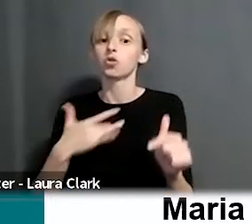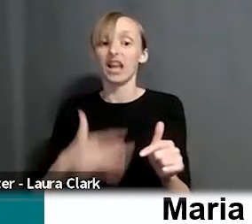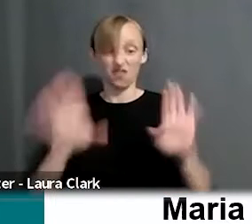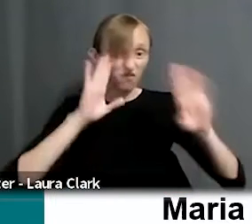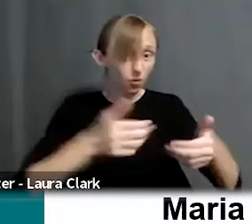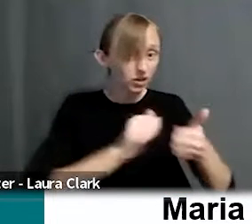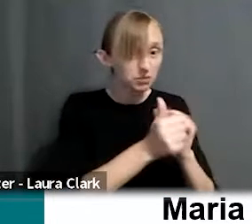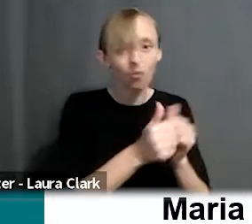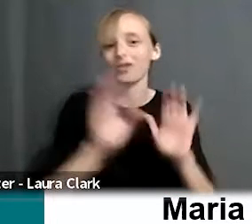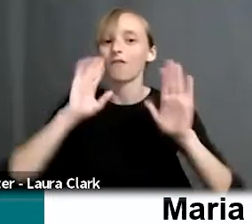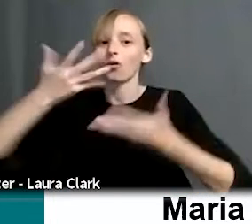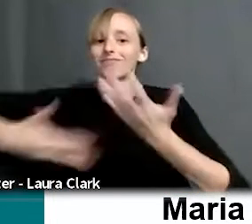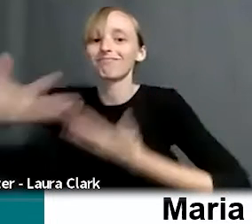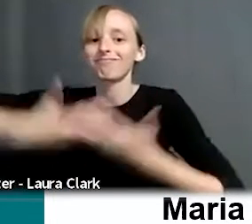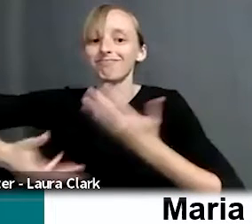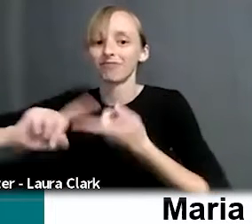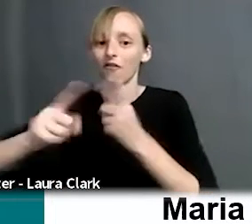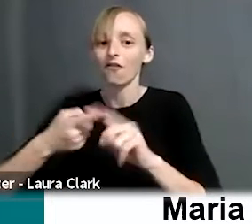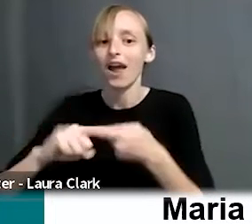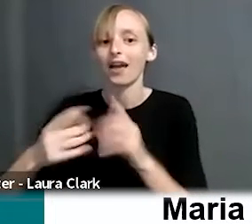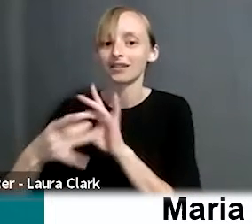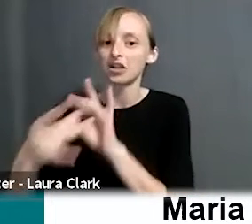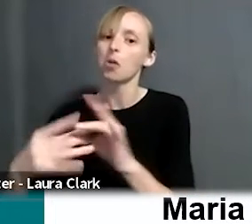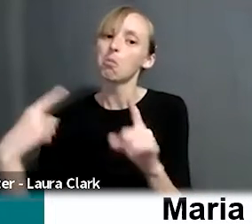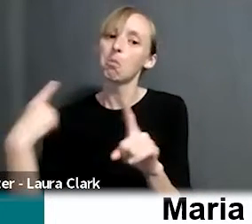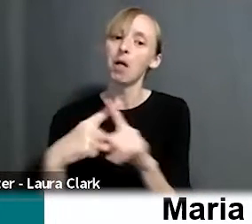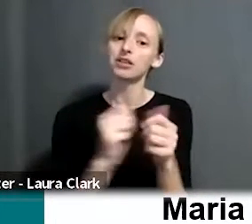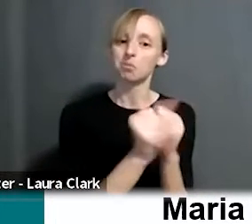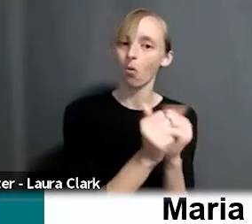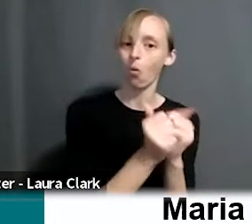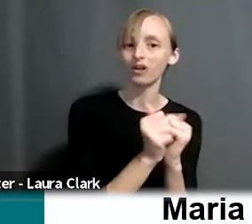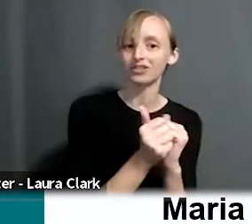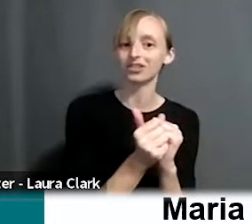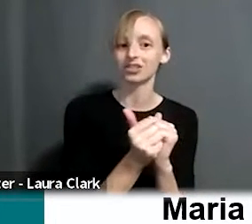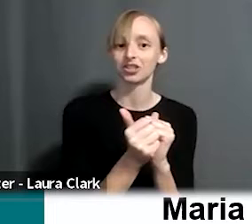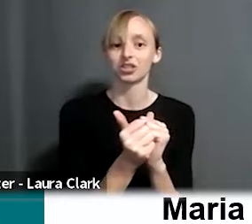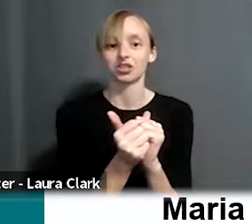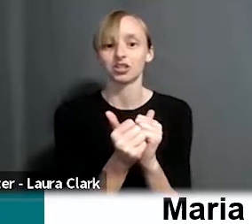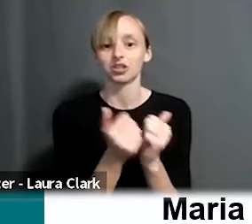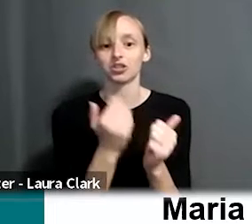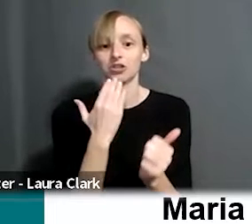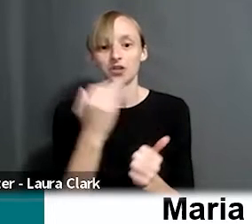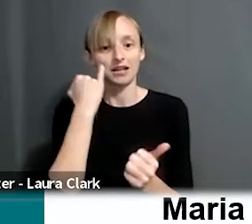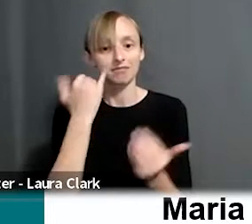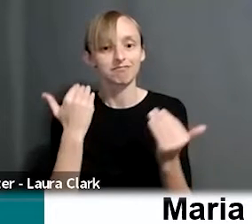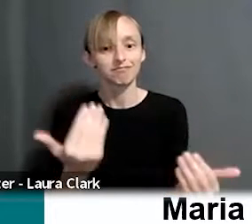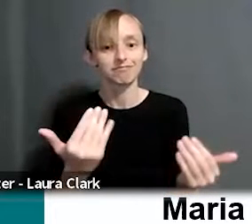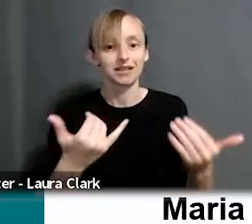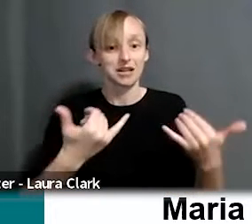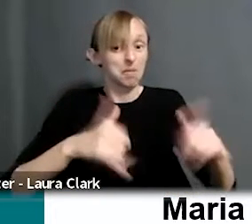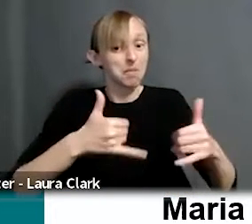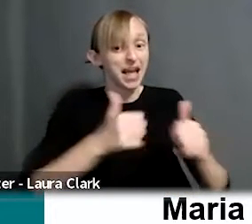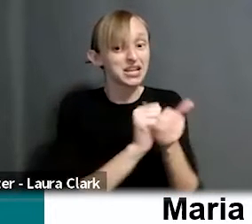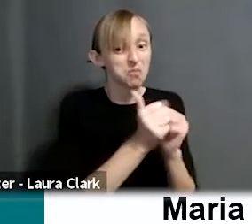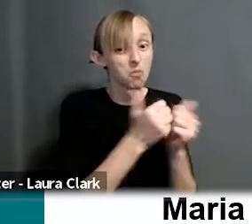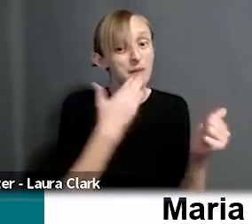than the sports, but it's kind of integrated in with it. And it's a lot better to have them playing the sports, I think, than playing video games all day